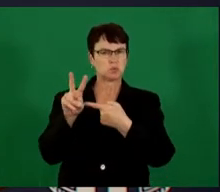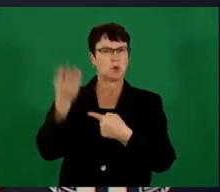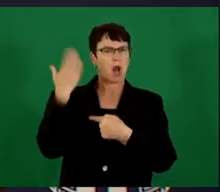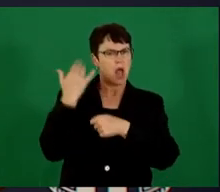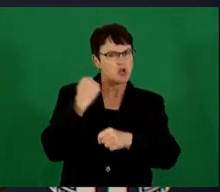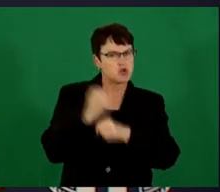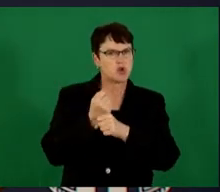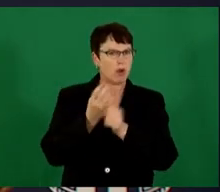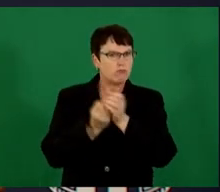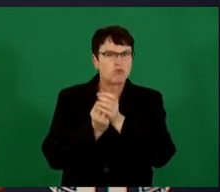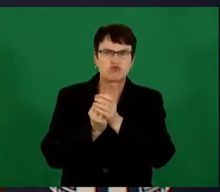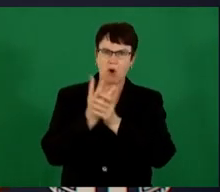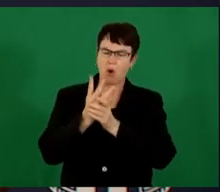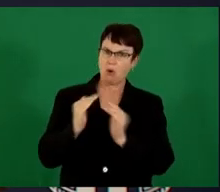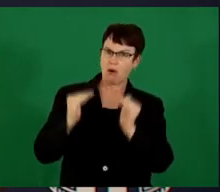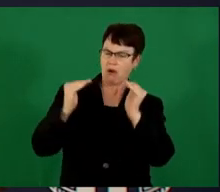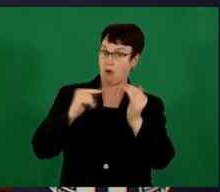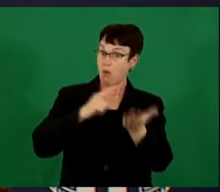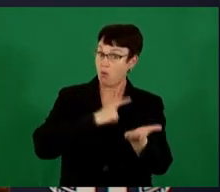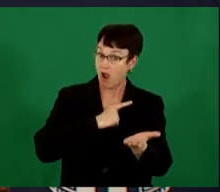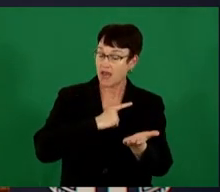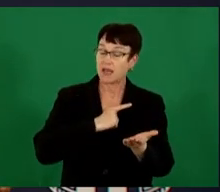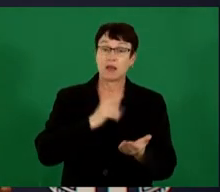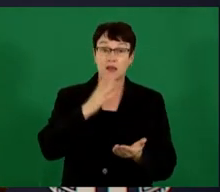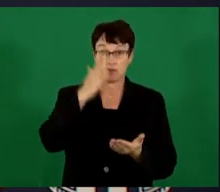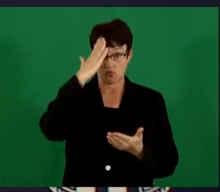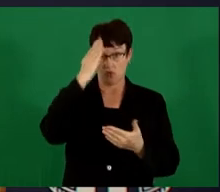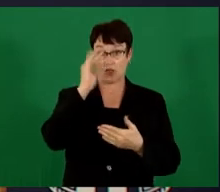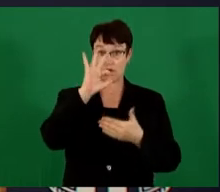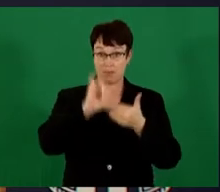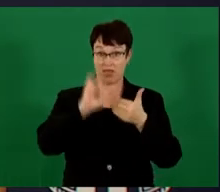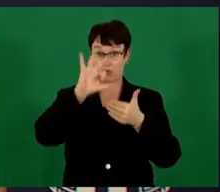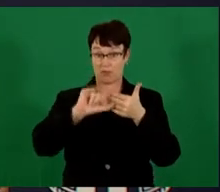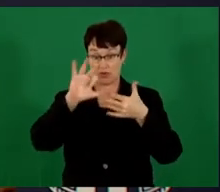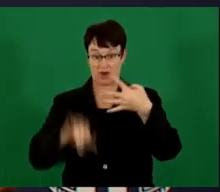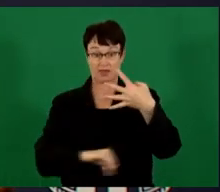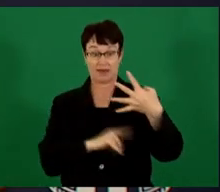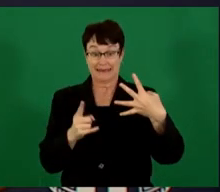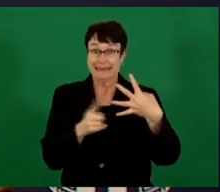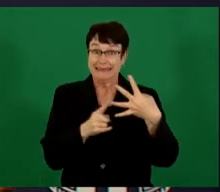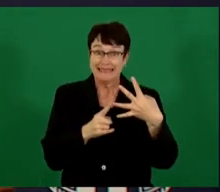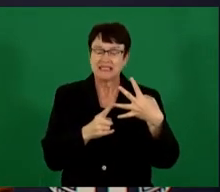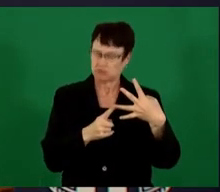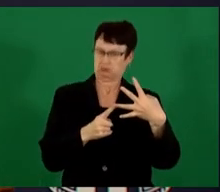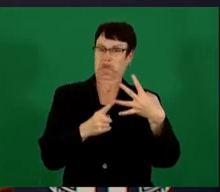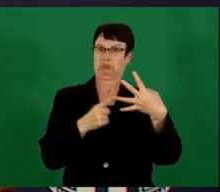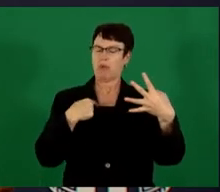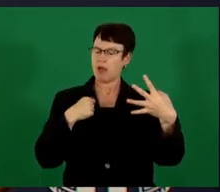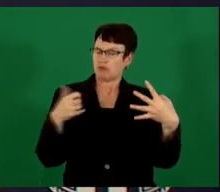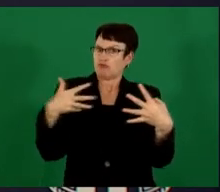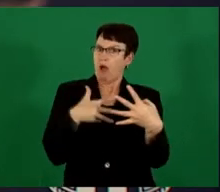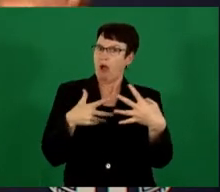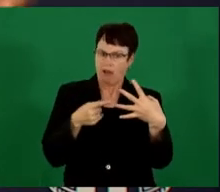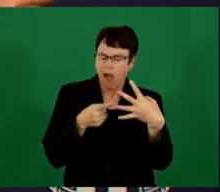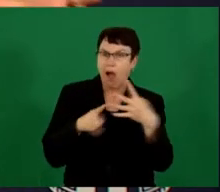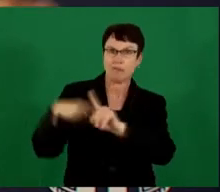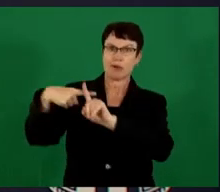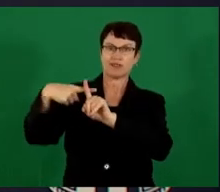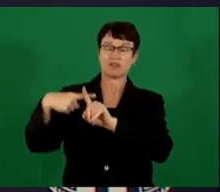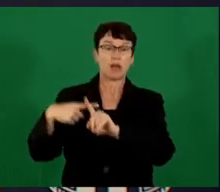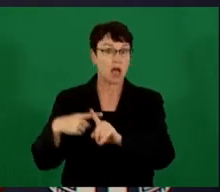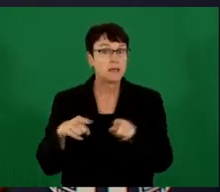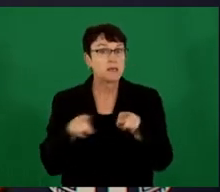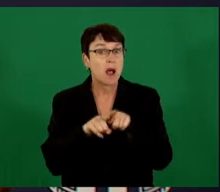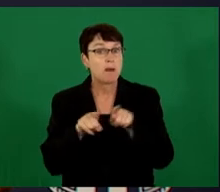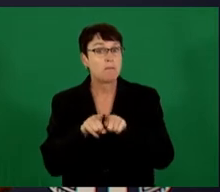2022? The third quarter of last year surprised us on the upside. It was not just us. Many economies expected